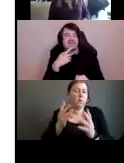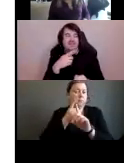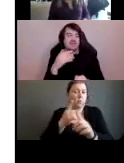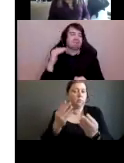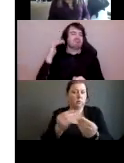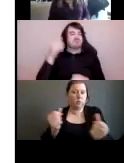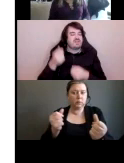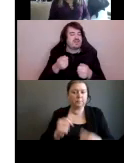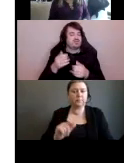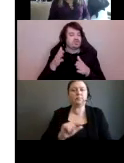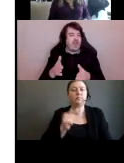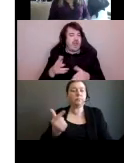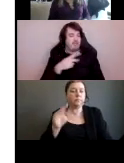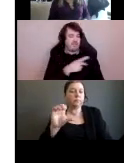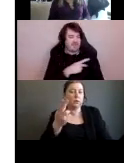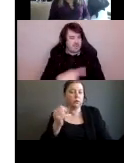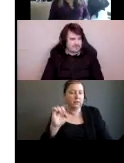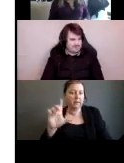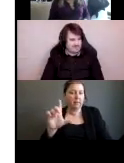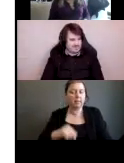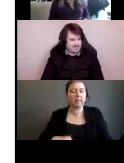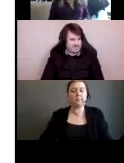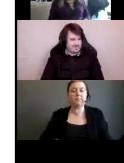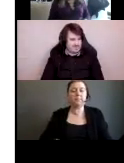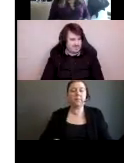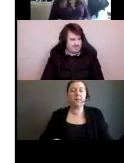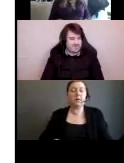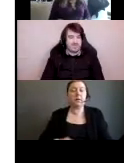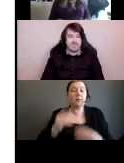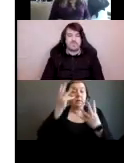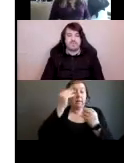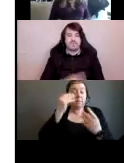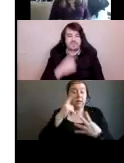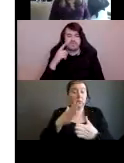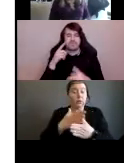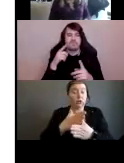L'information que nous avons partagée aujourd'hui. The information shared today would be compiled.